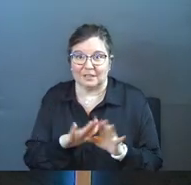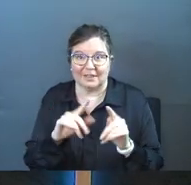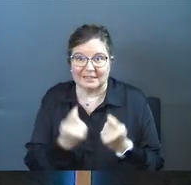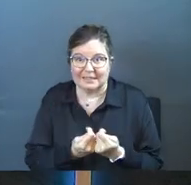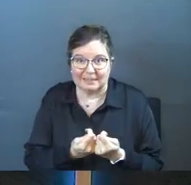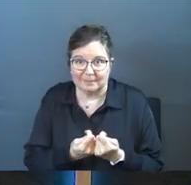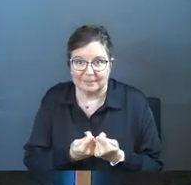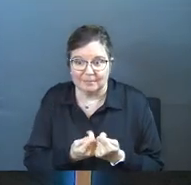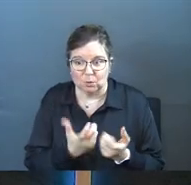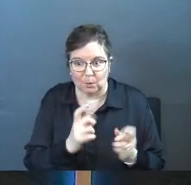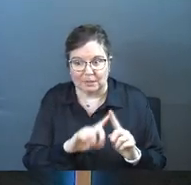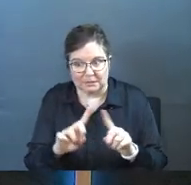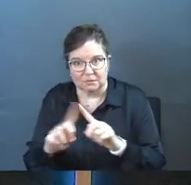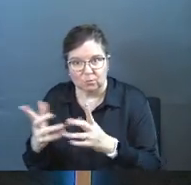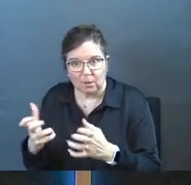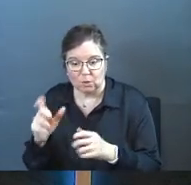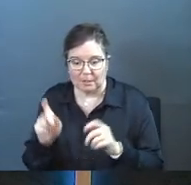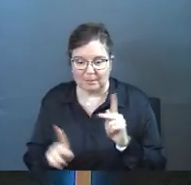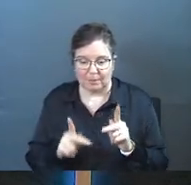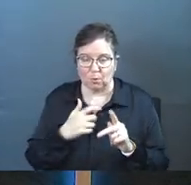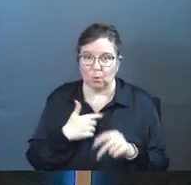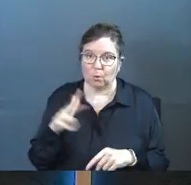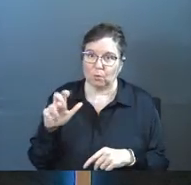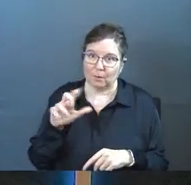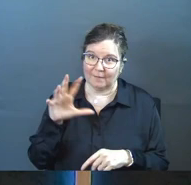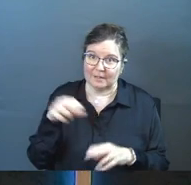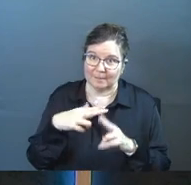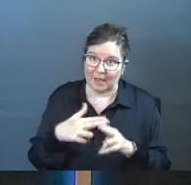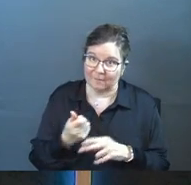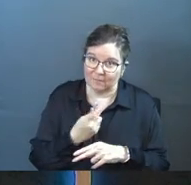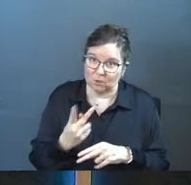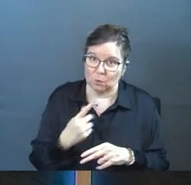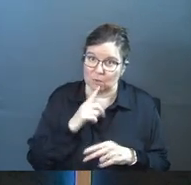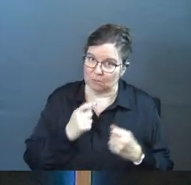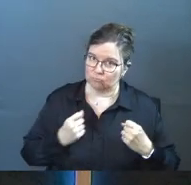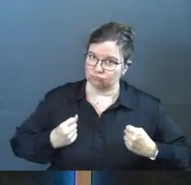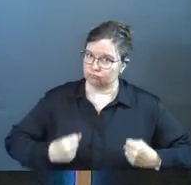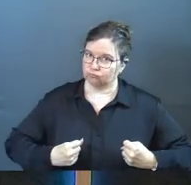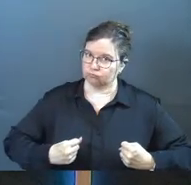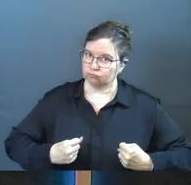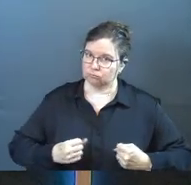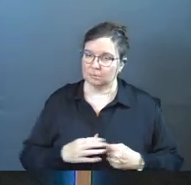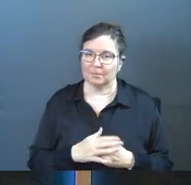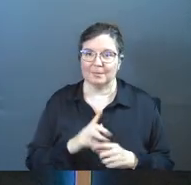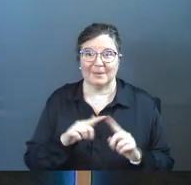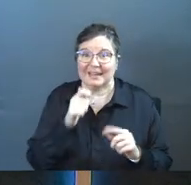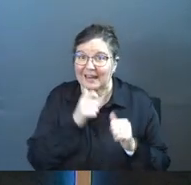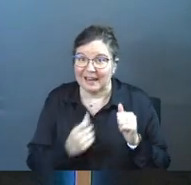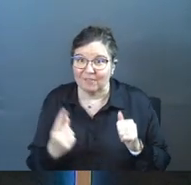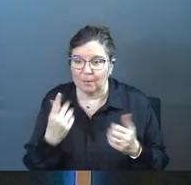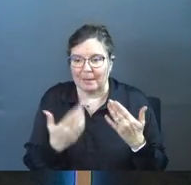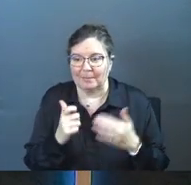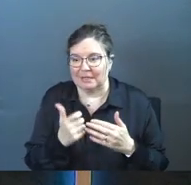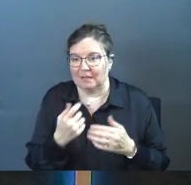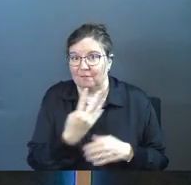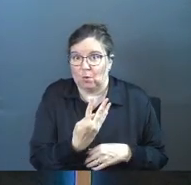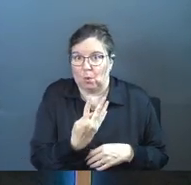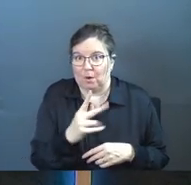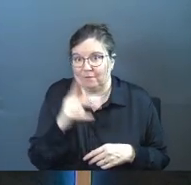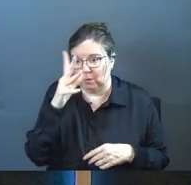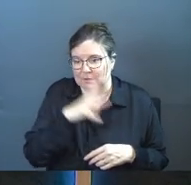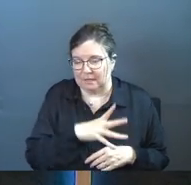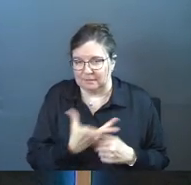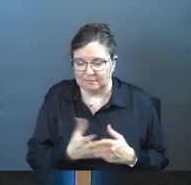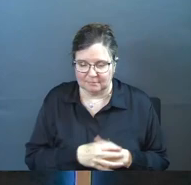team. Like, you need some people who are 350 pounds, super strong, but not everybody. Maybe you need four of those